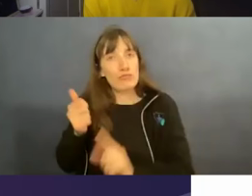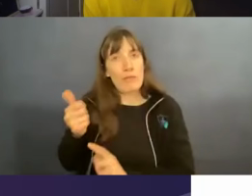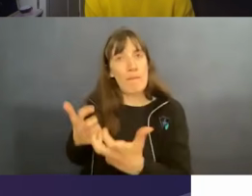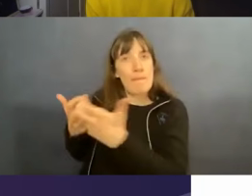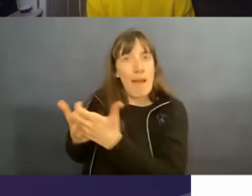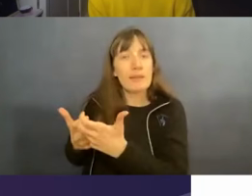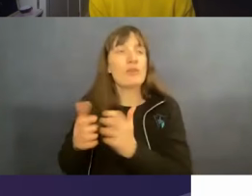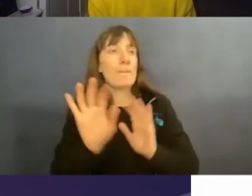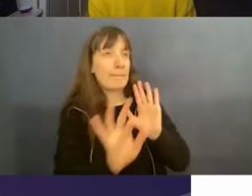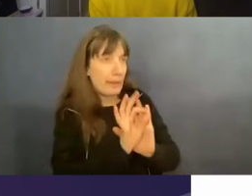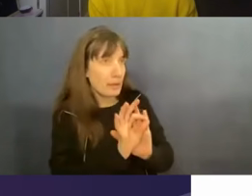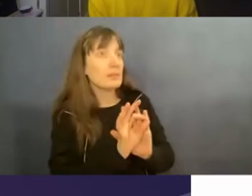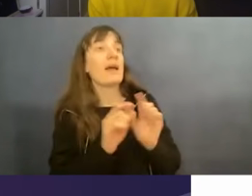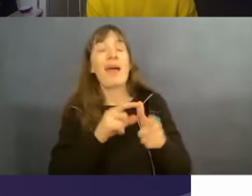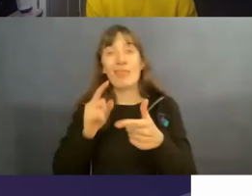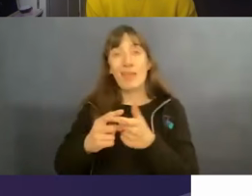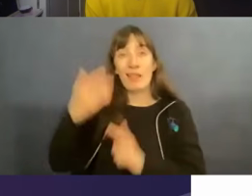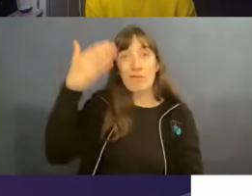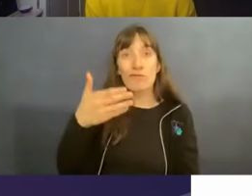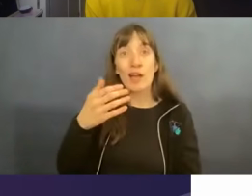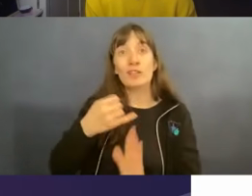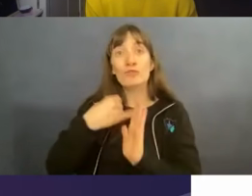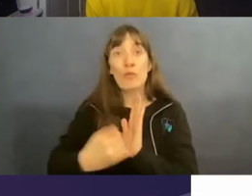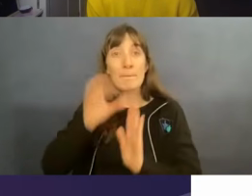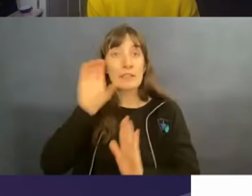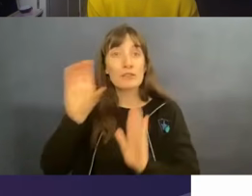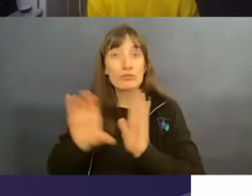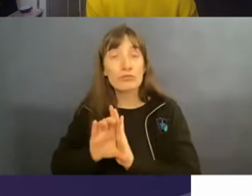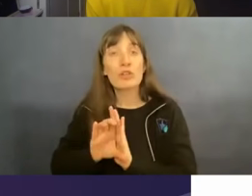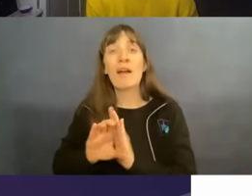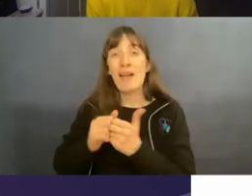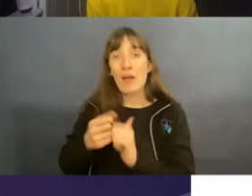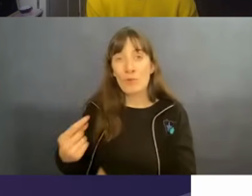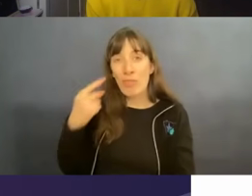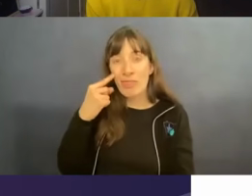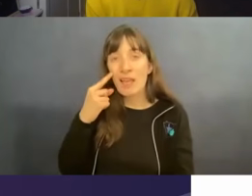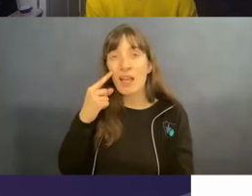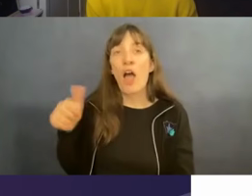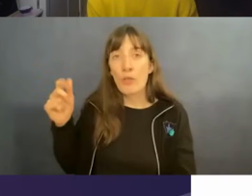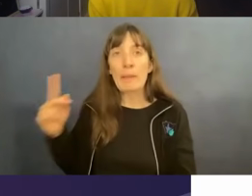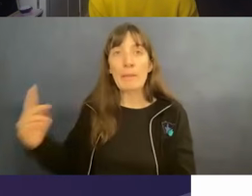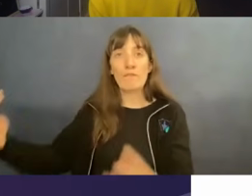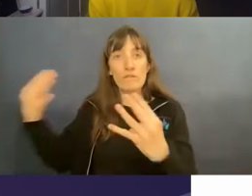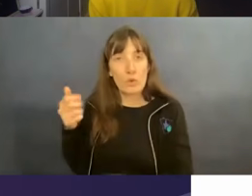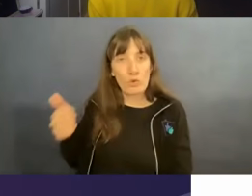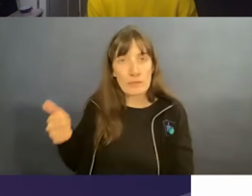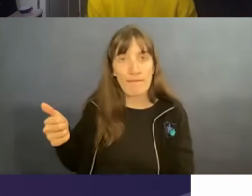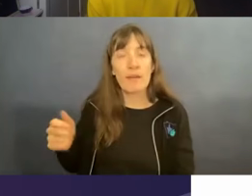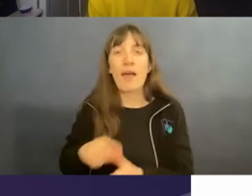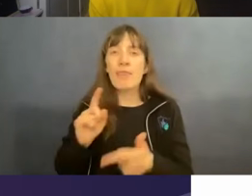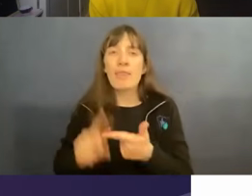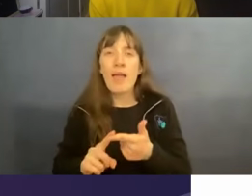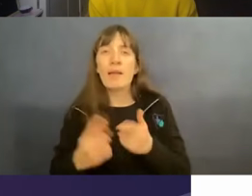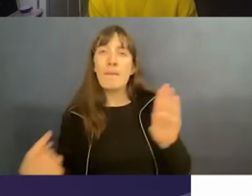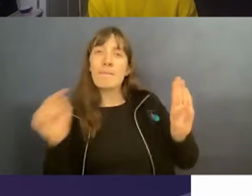pick it. And then you say on the front, you can draw a picture of how you think other people view you, and then you can ask them, and then on the